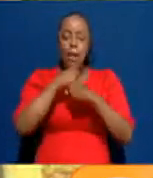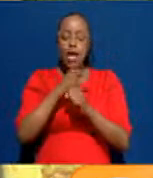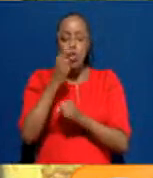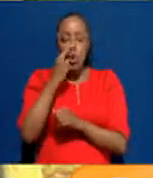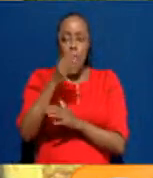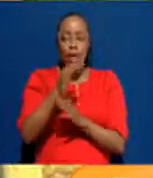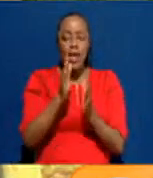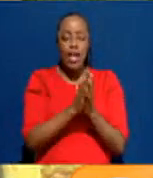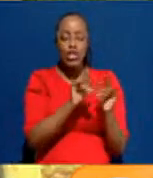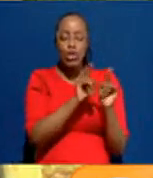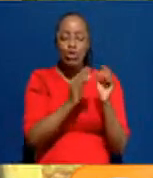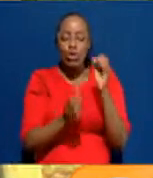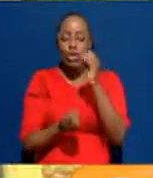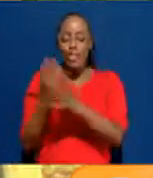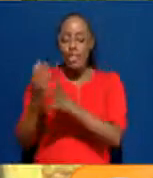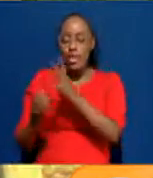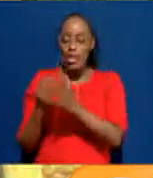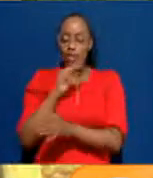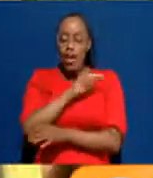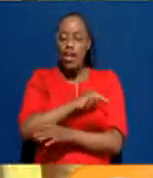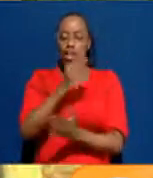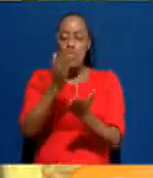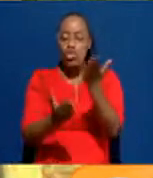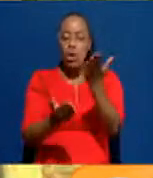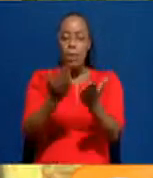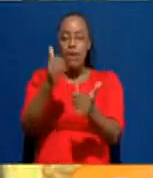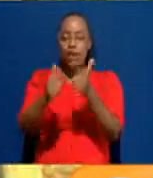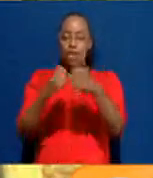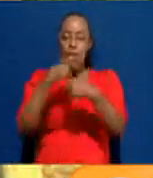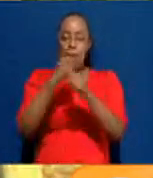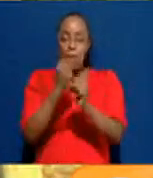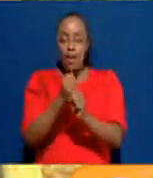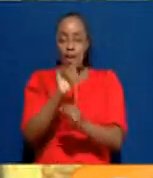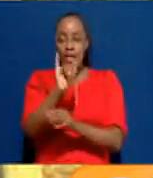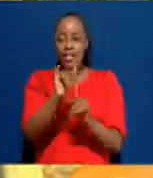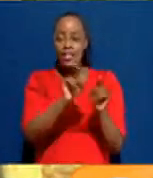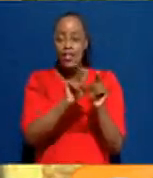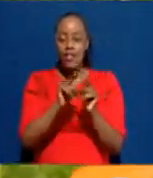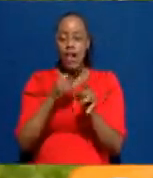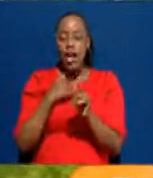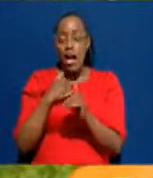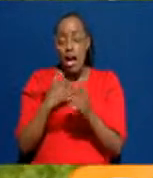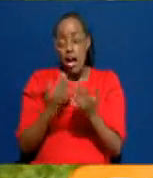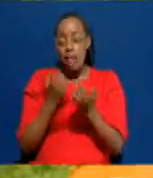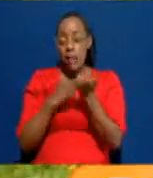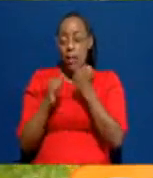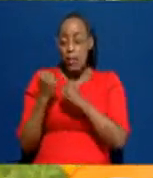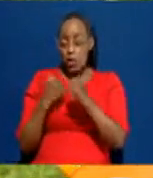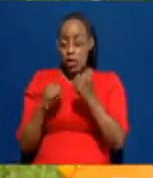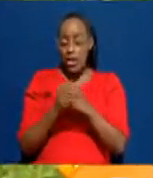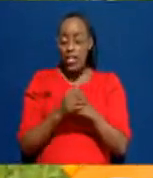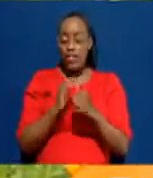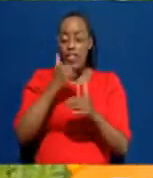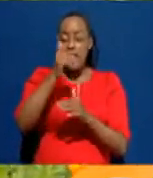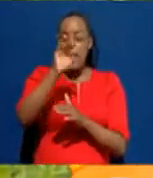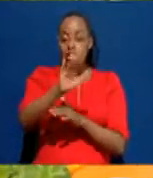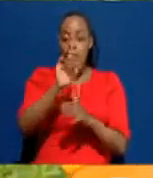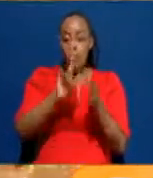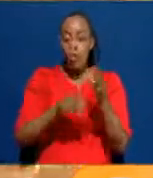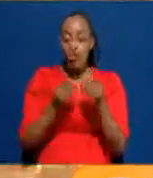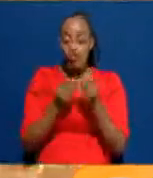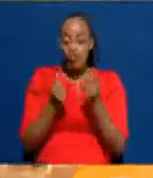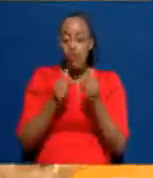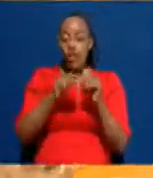And we've actually created a natural balance that has actually made the farm to be quite productive. The next step was to fix the